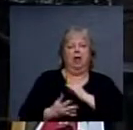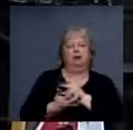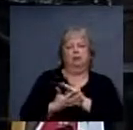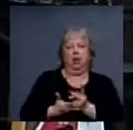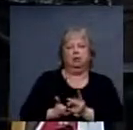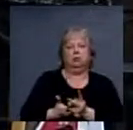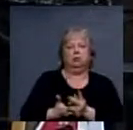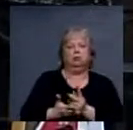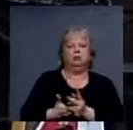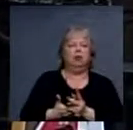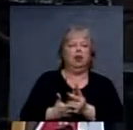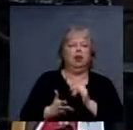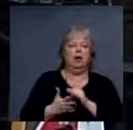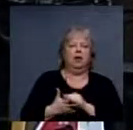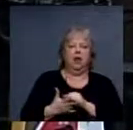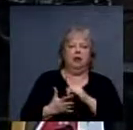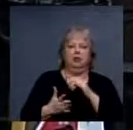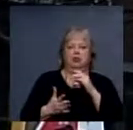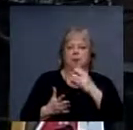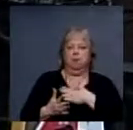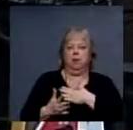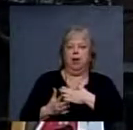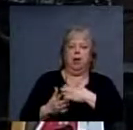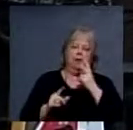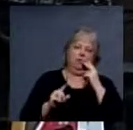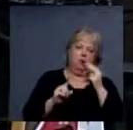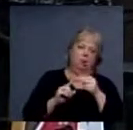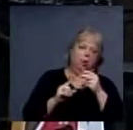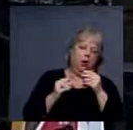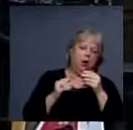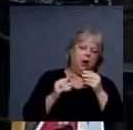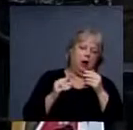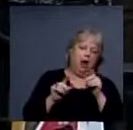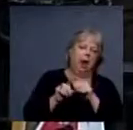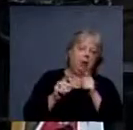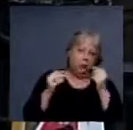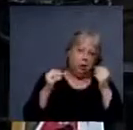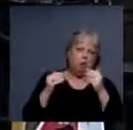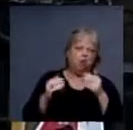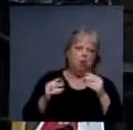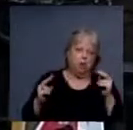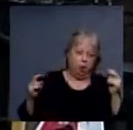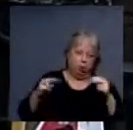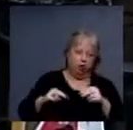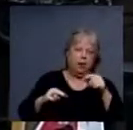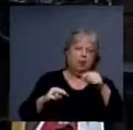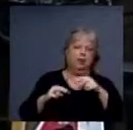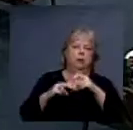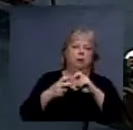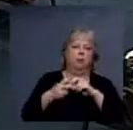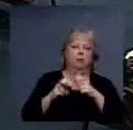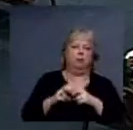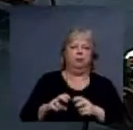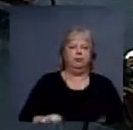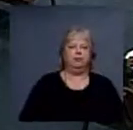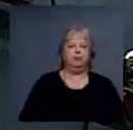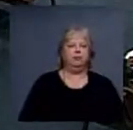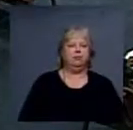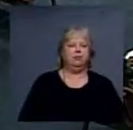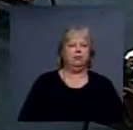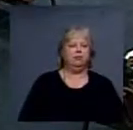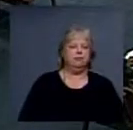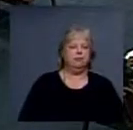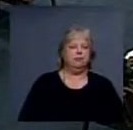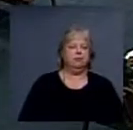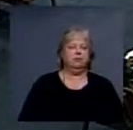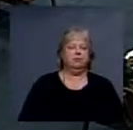what my disposition is going to be forward as we look at this problem. Director Hendricks? I want to thank you